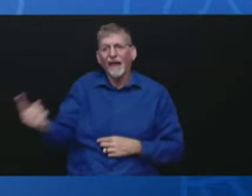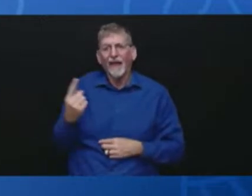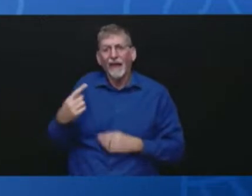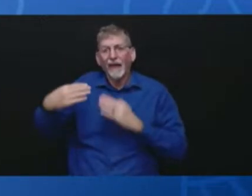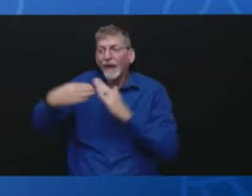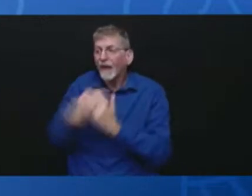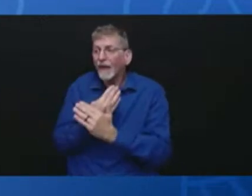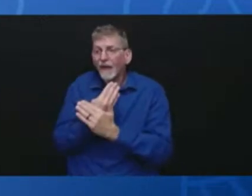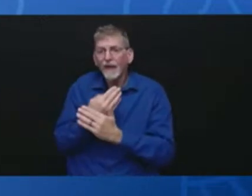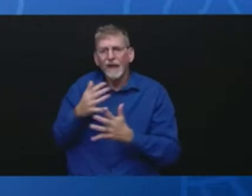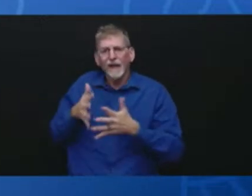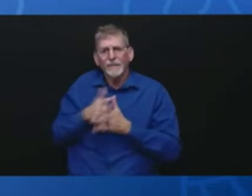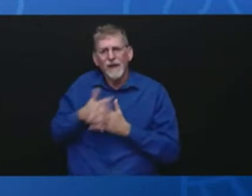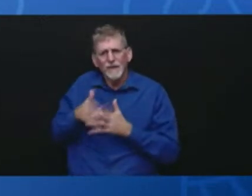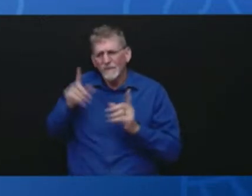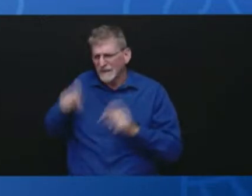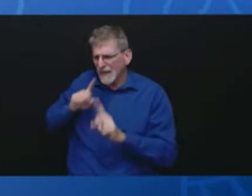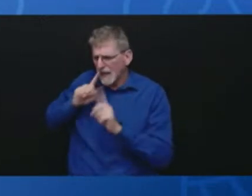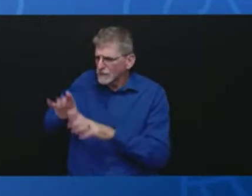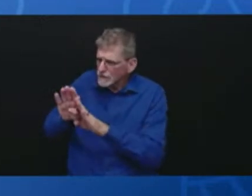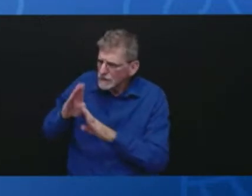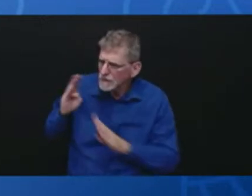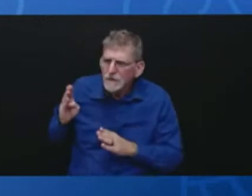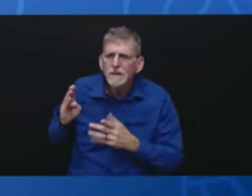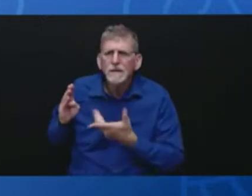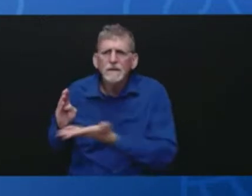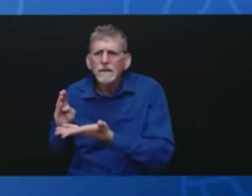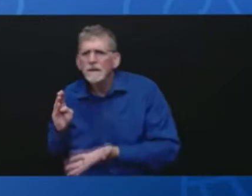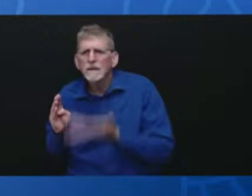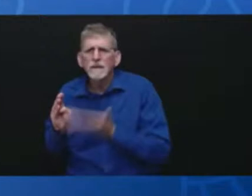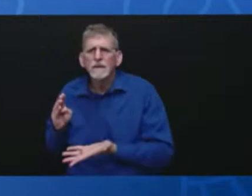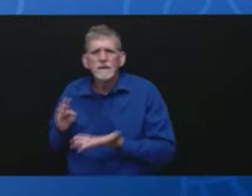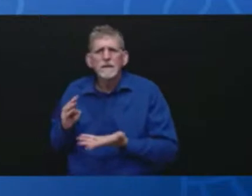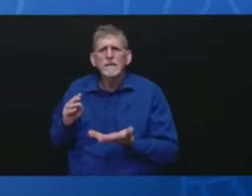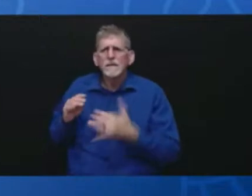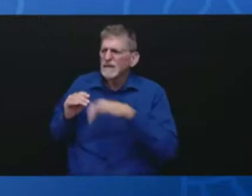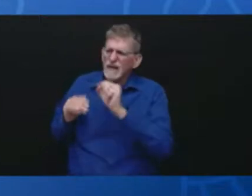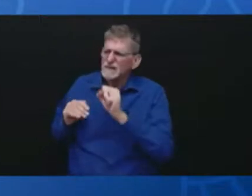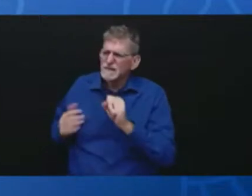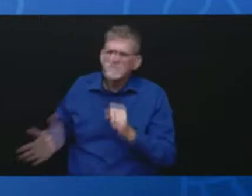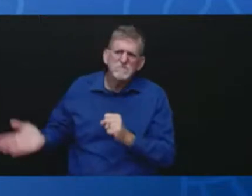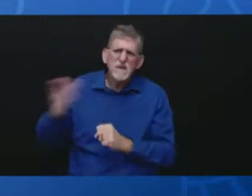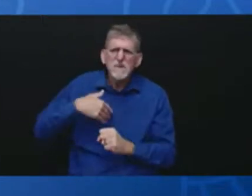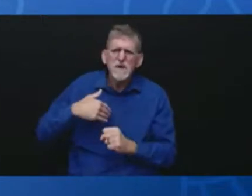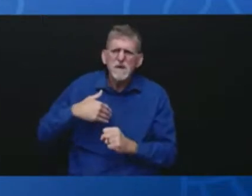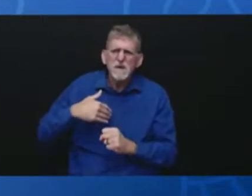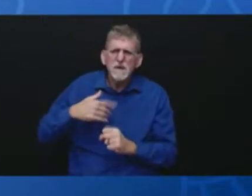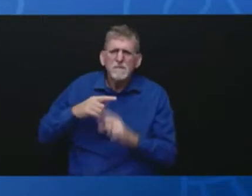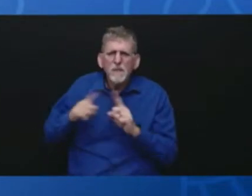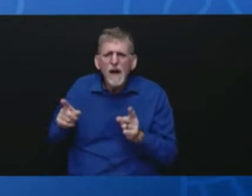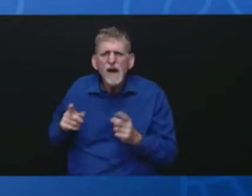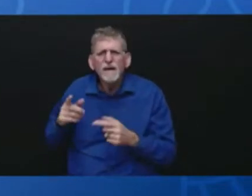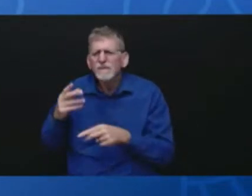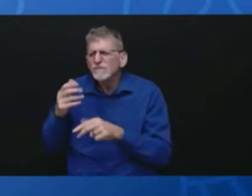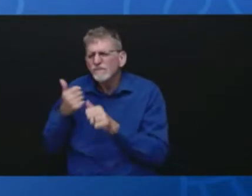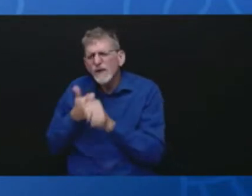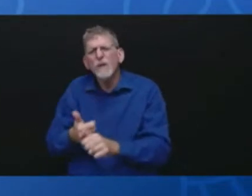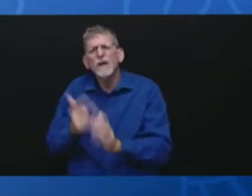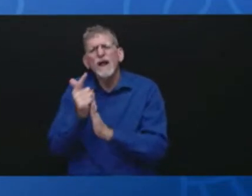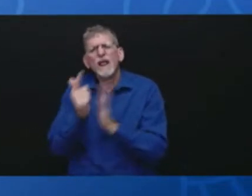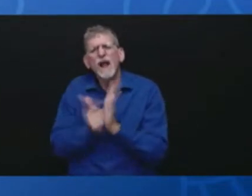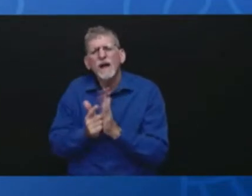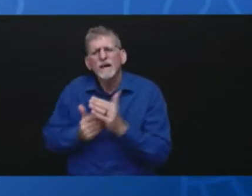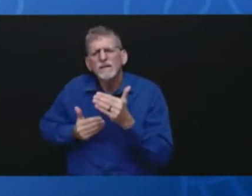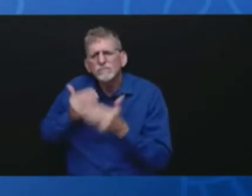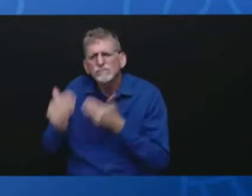has usually been a resounding yes, please do, using the regular legal system to do it. But the reason that